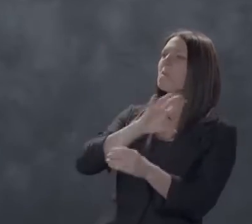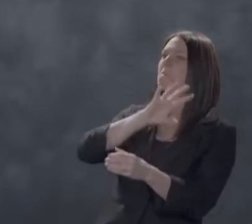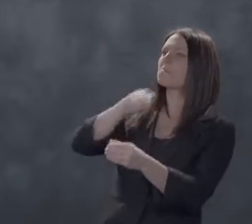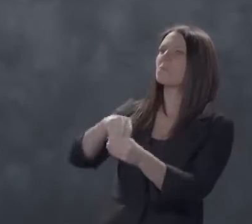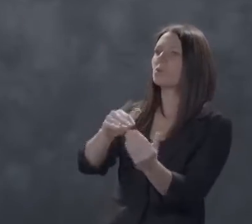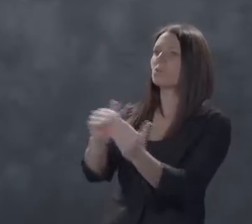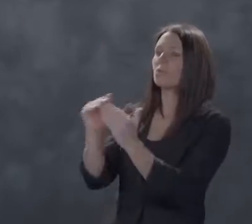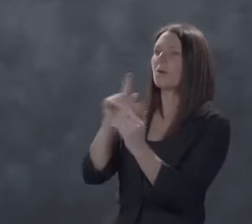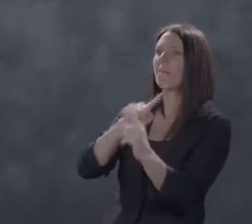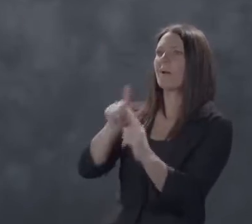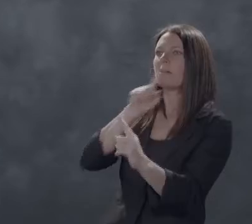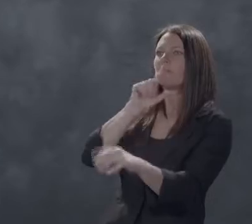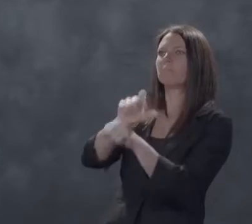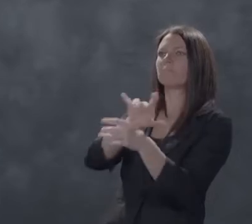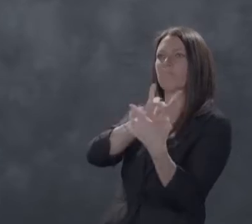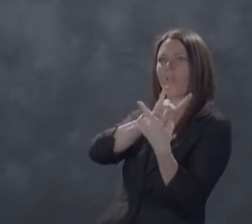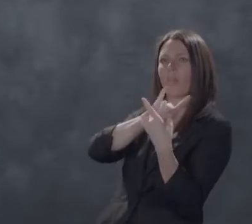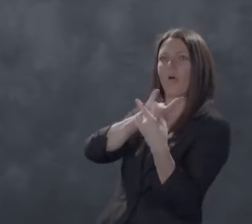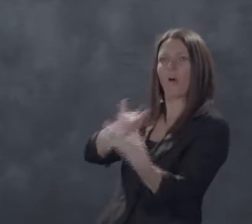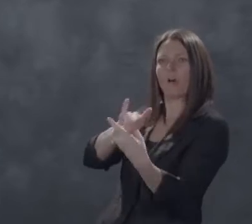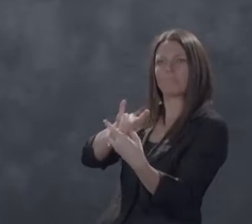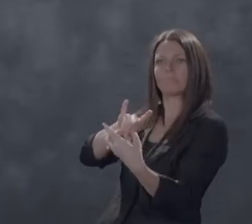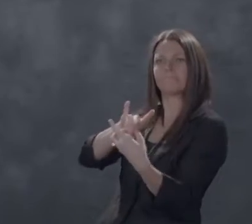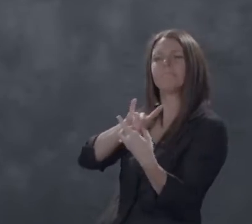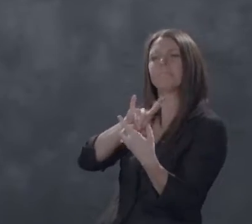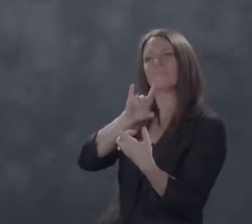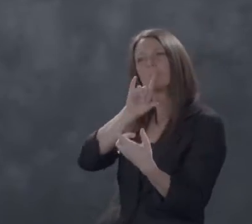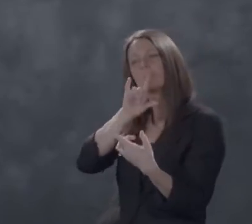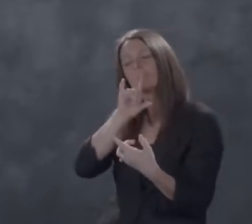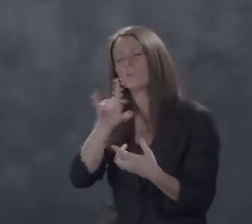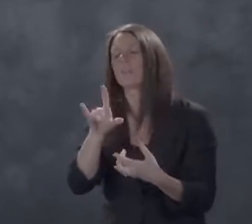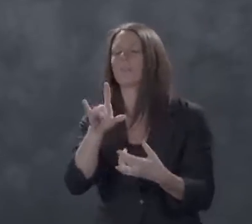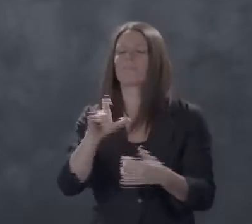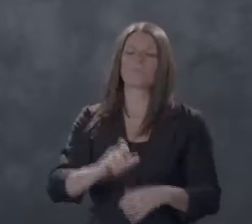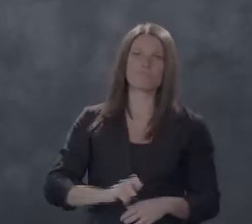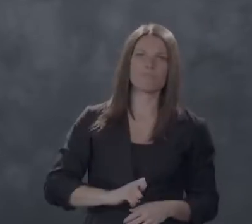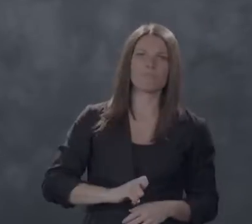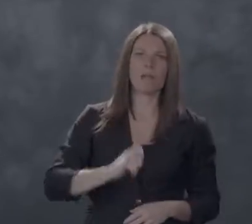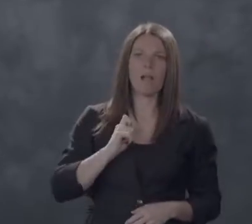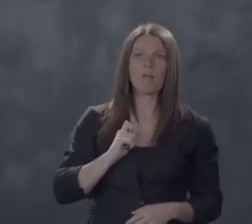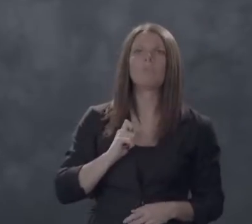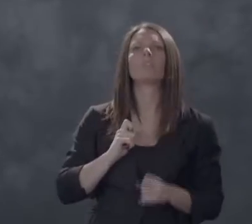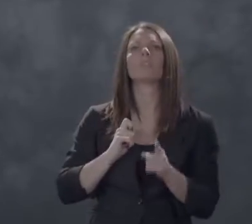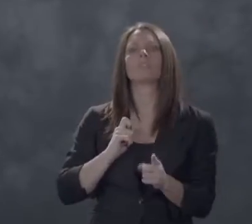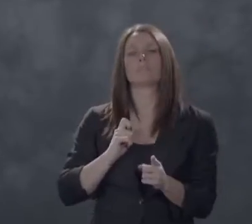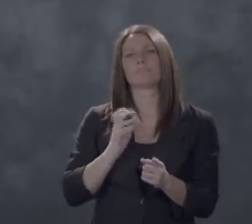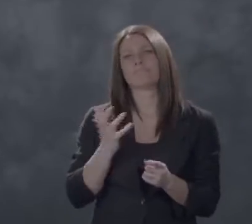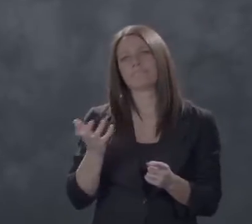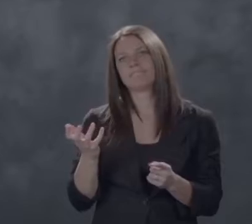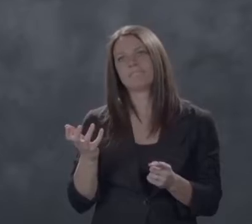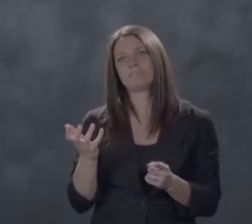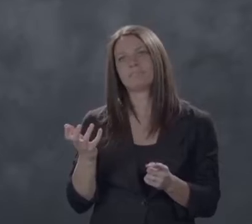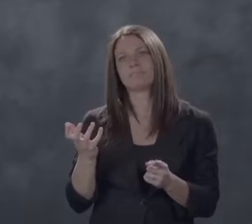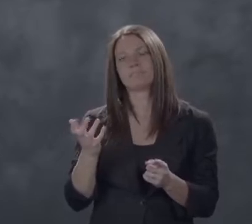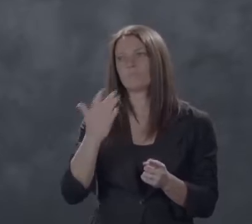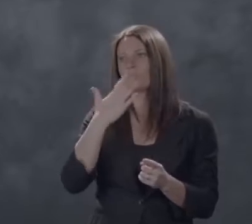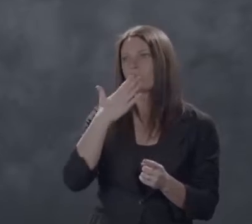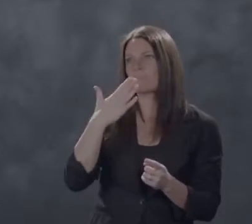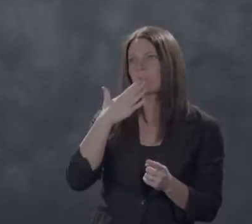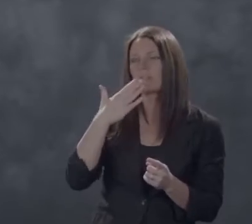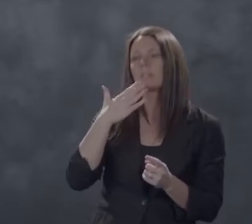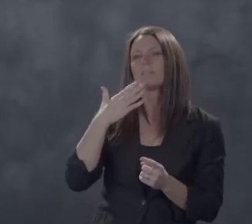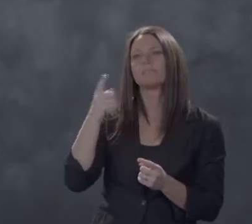but they actually belong in a community. And so I am so proud to be able to thank